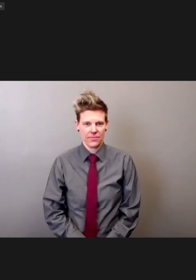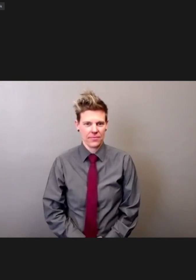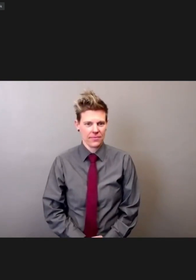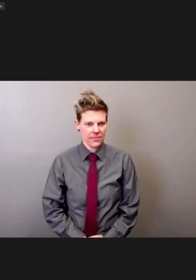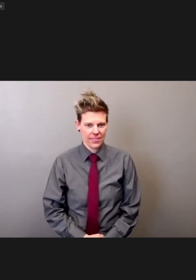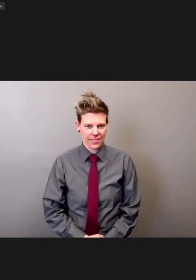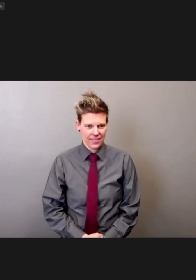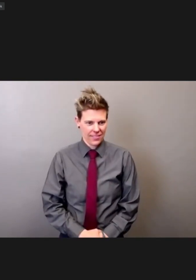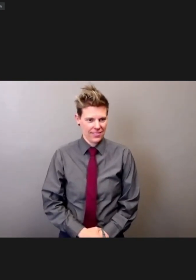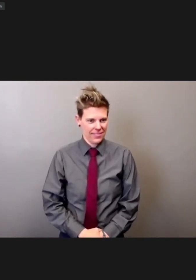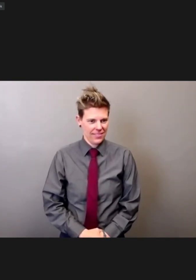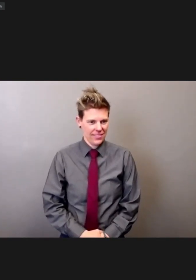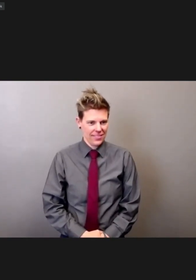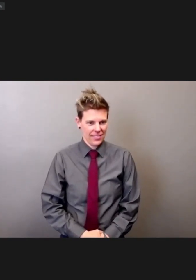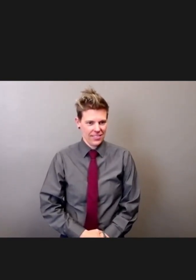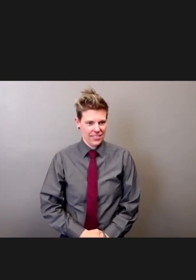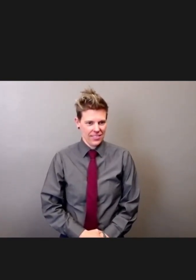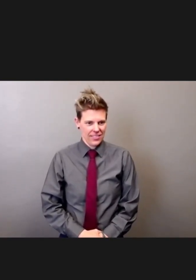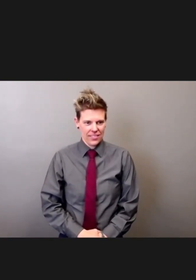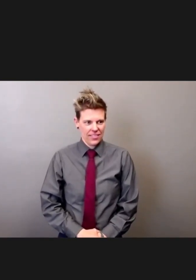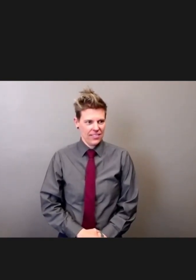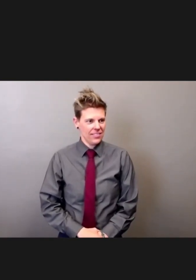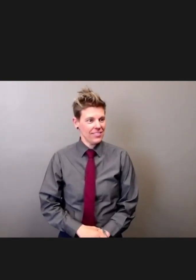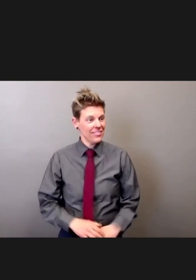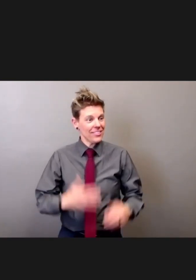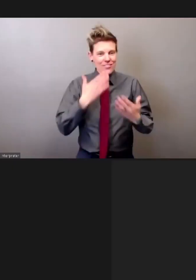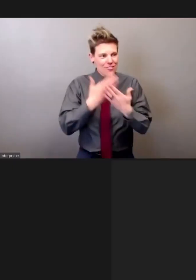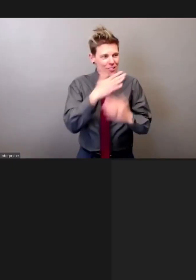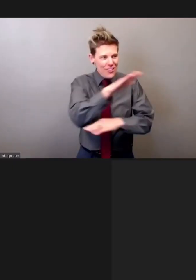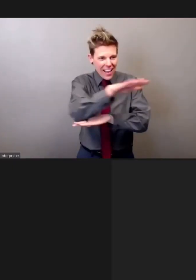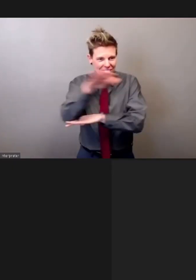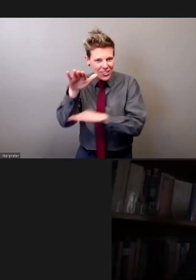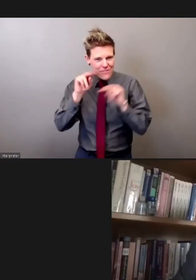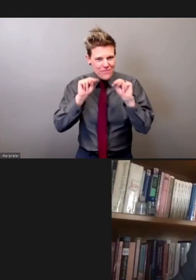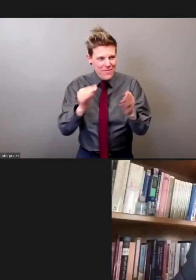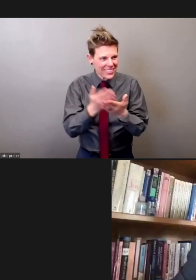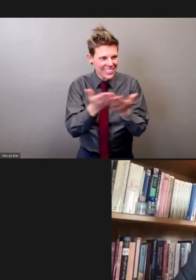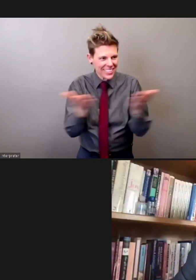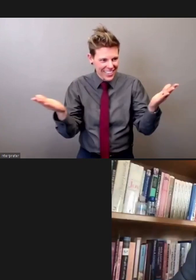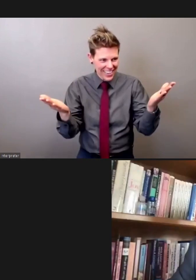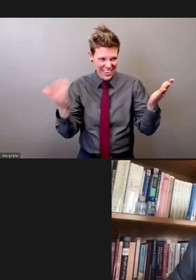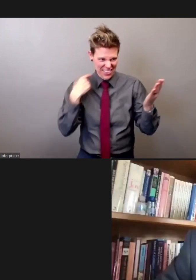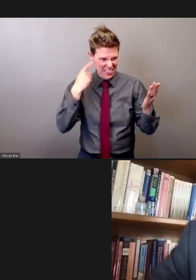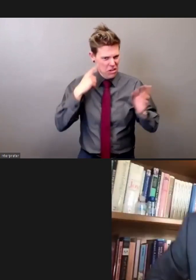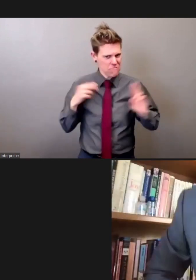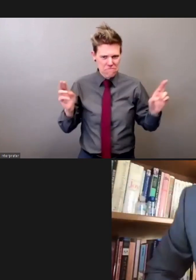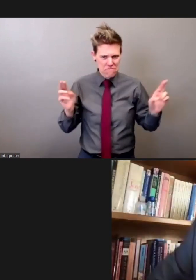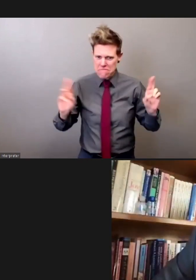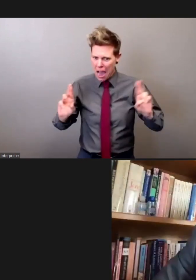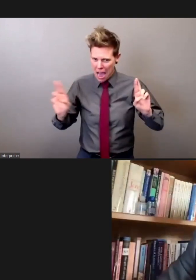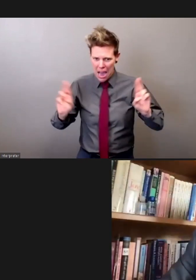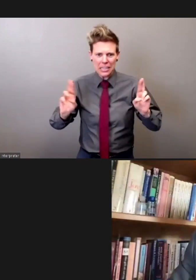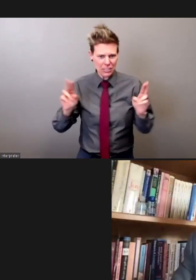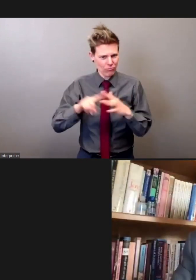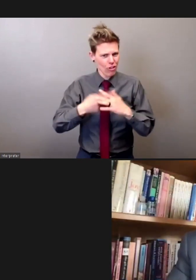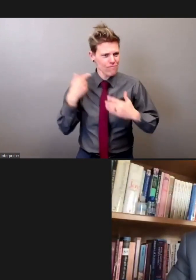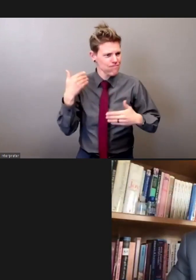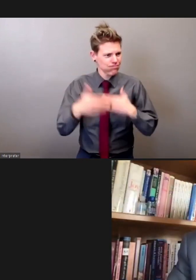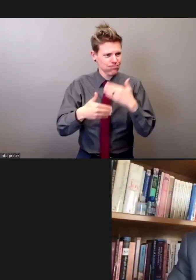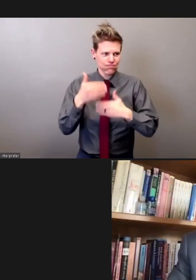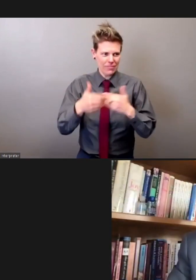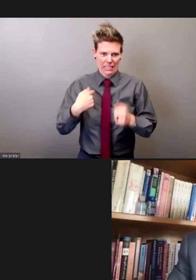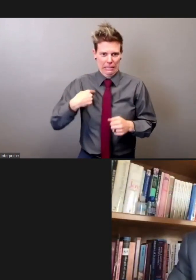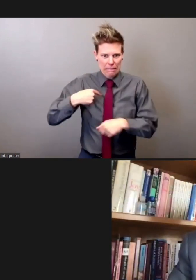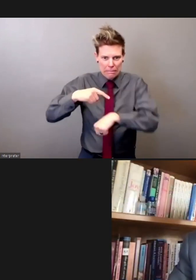Afternoon, New Mexico. I think we're ready to begin. I apologize for being a little late. It's Governor